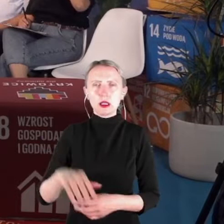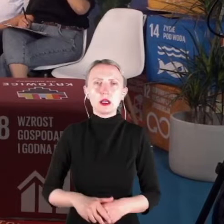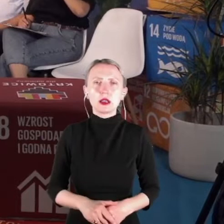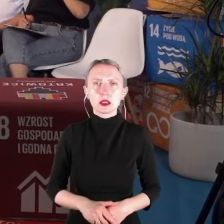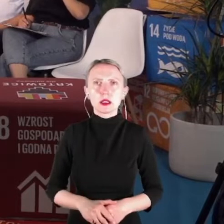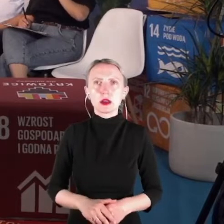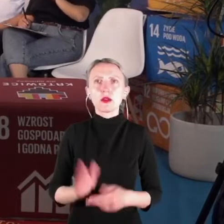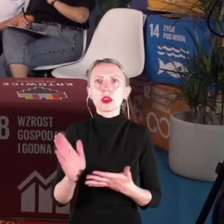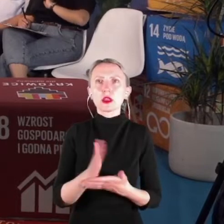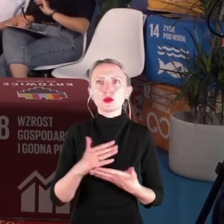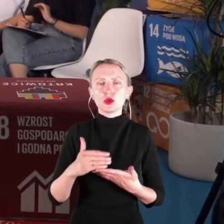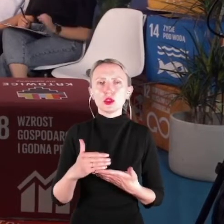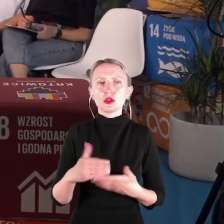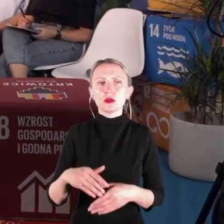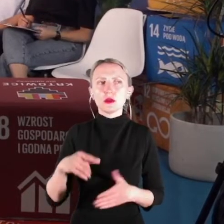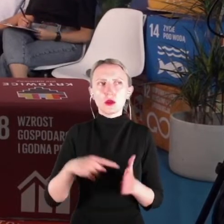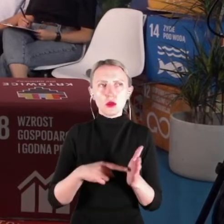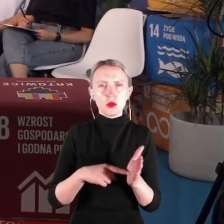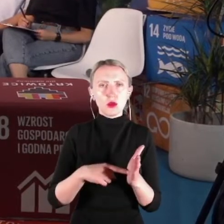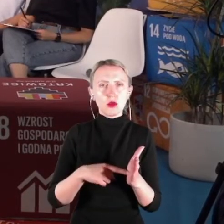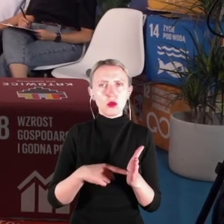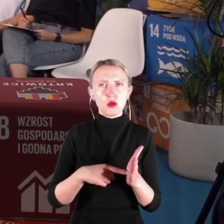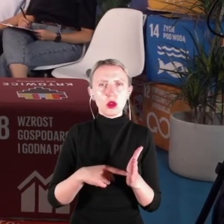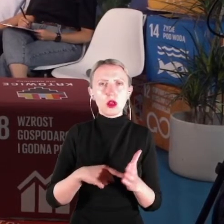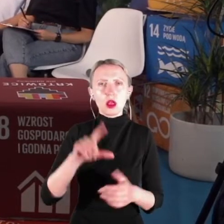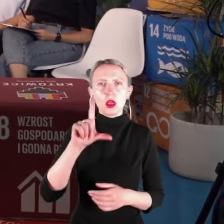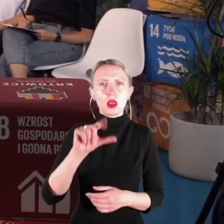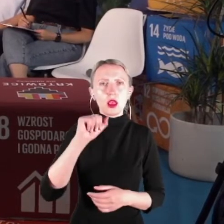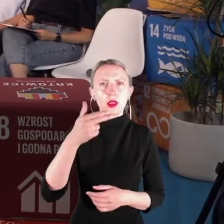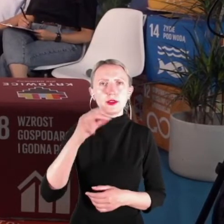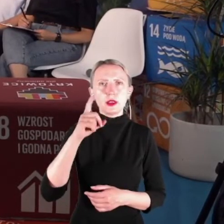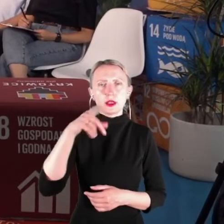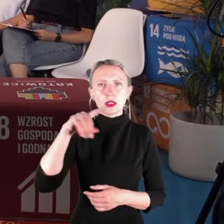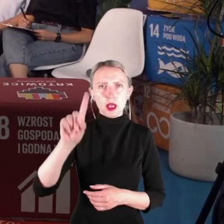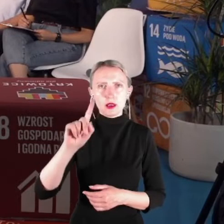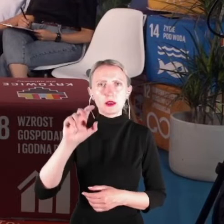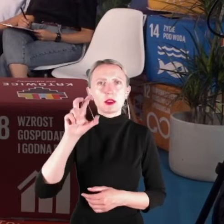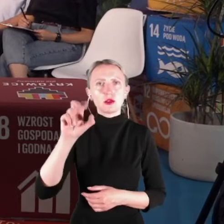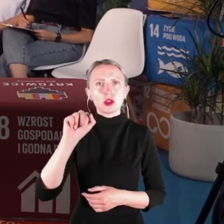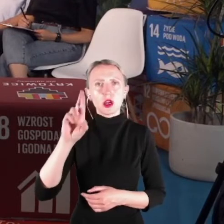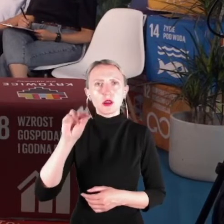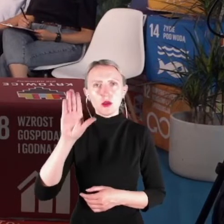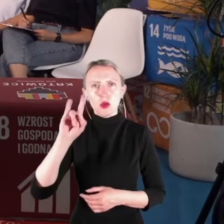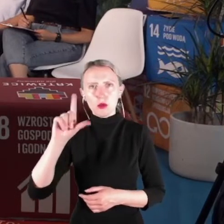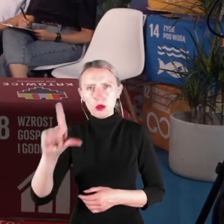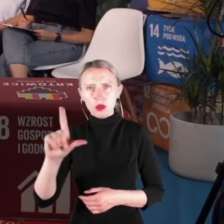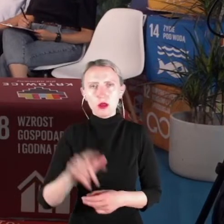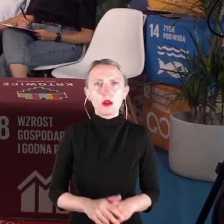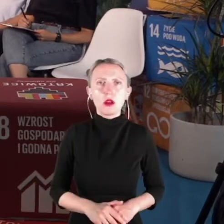plants in the north, and Smolensk in the east, and this Ignalina nuclear power plant that I'm talking about